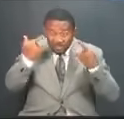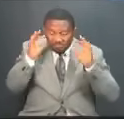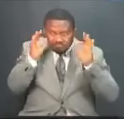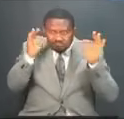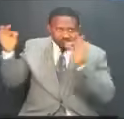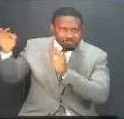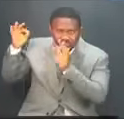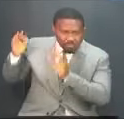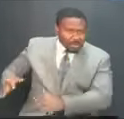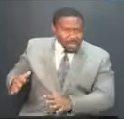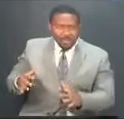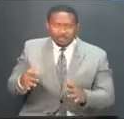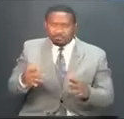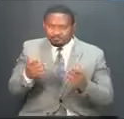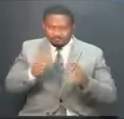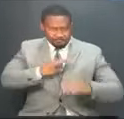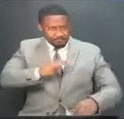them.